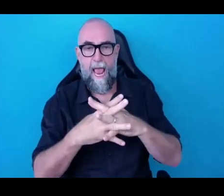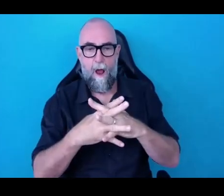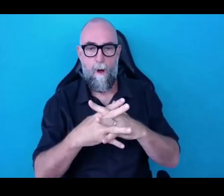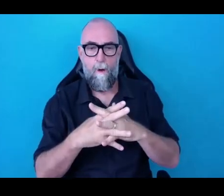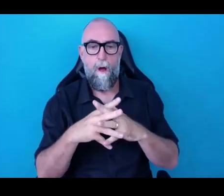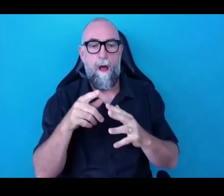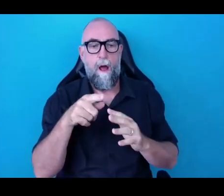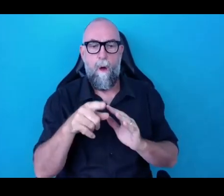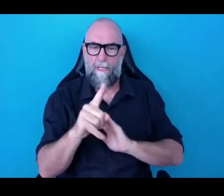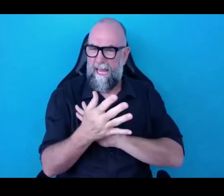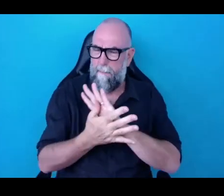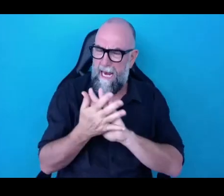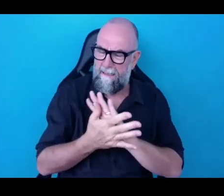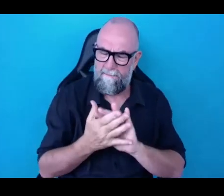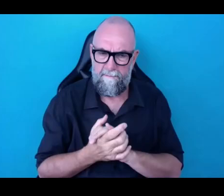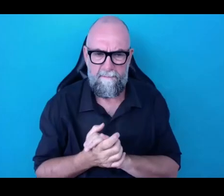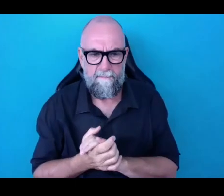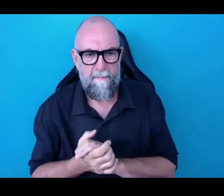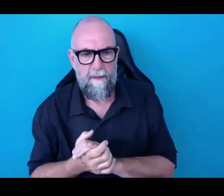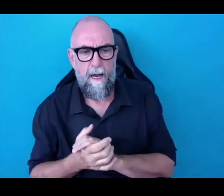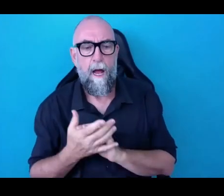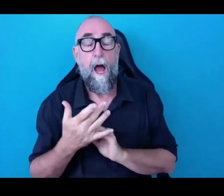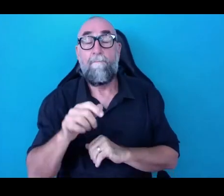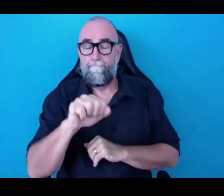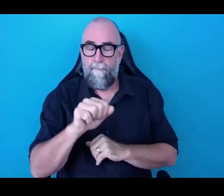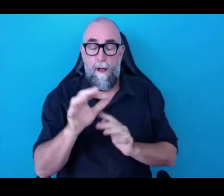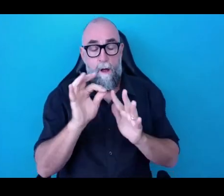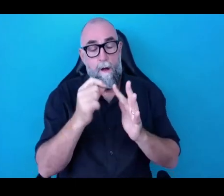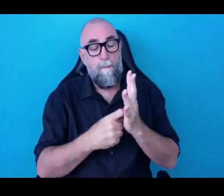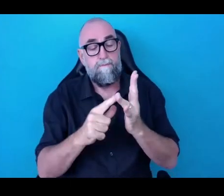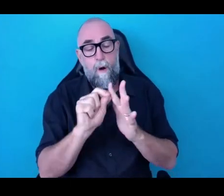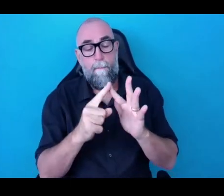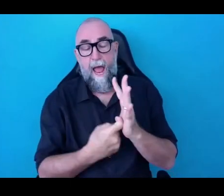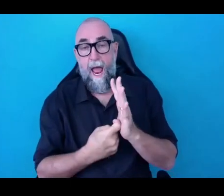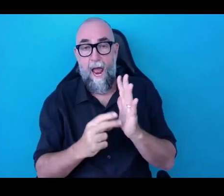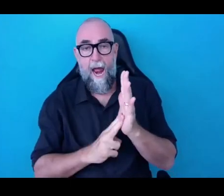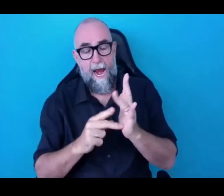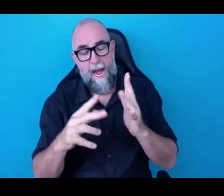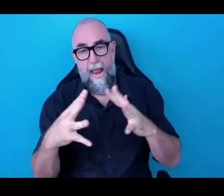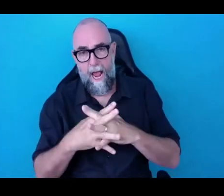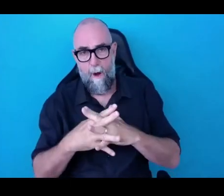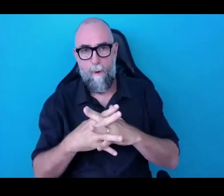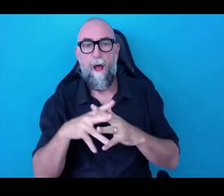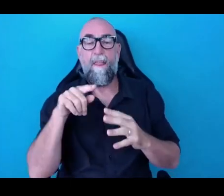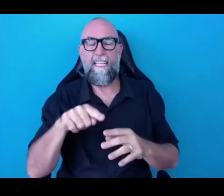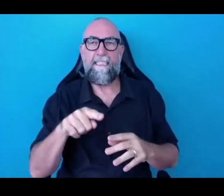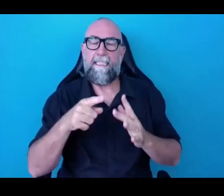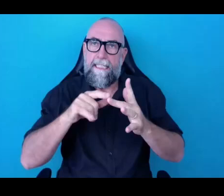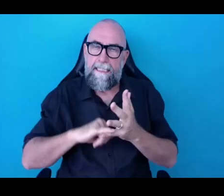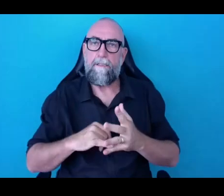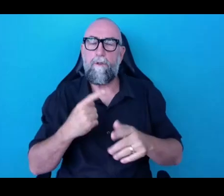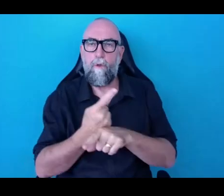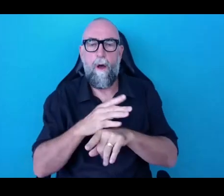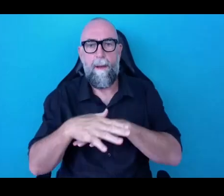that. It is artists who challenge the position that is ascribed to Aboriginal art. We make art